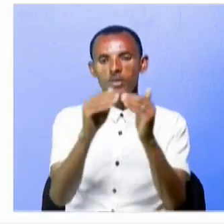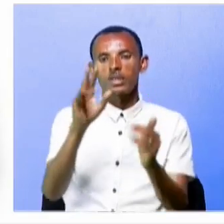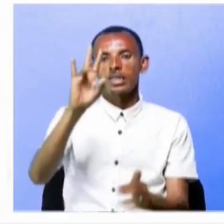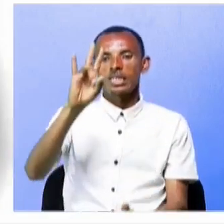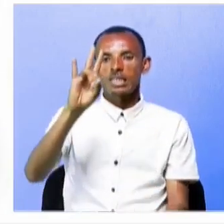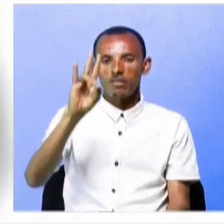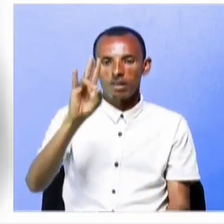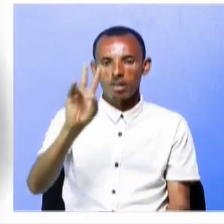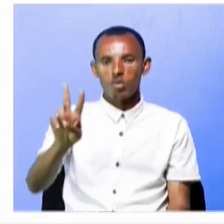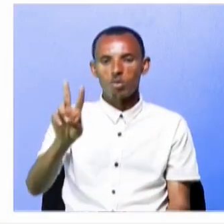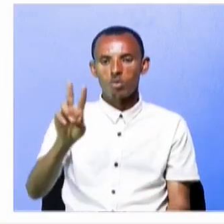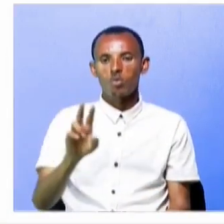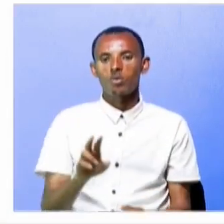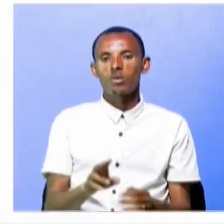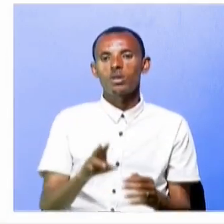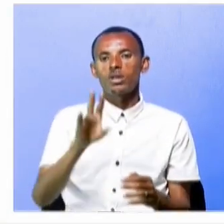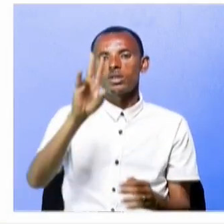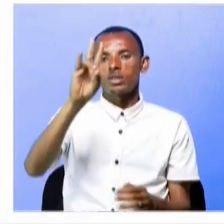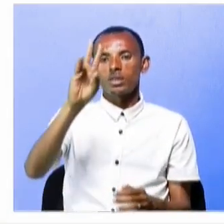72,